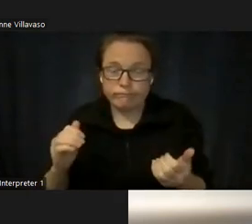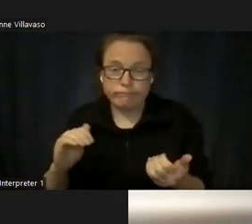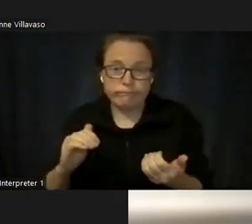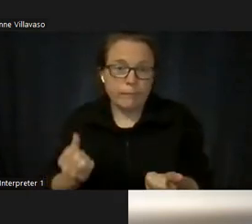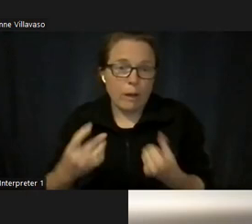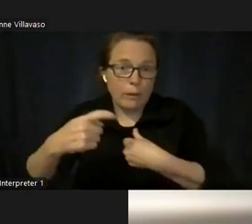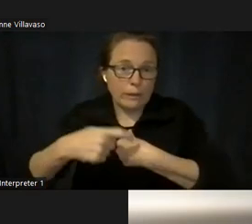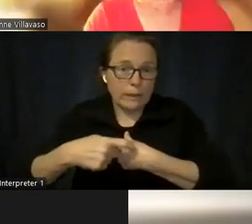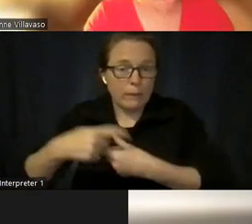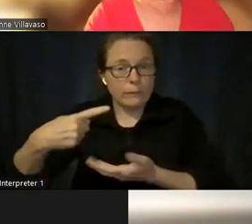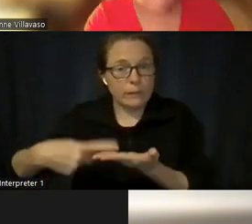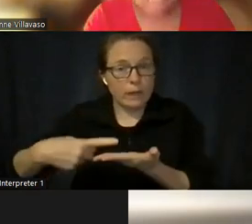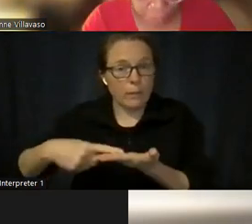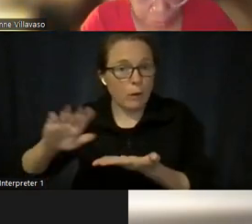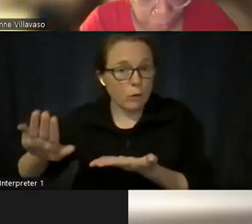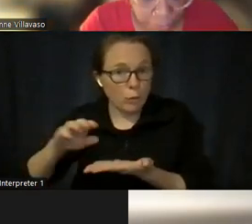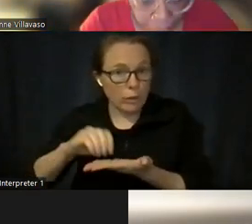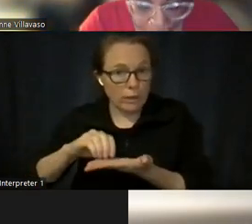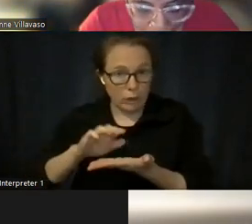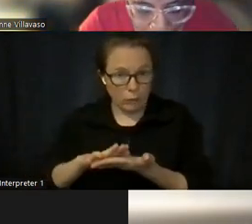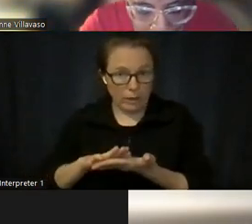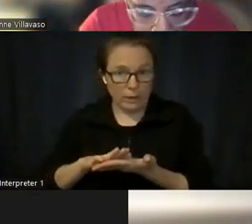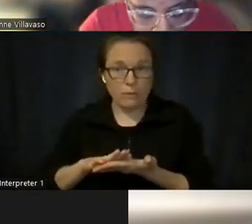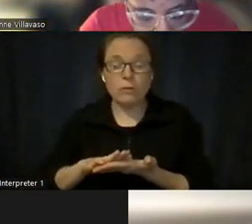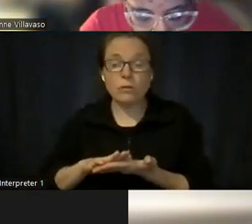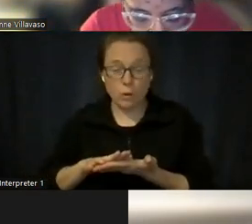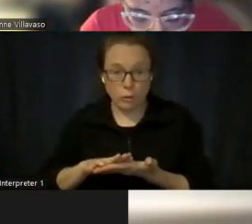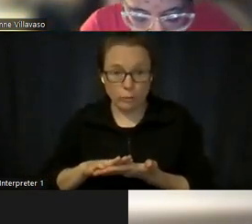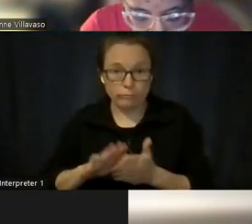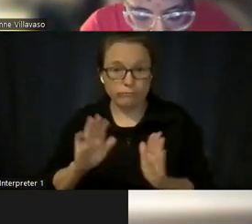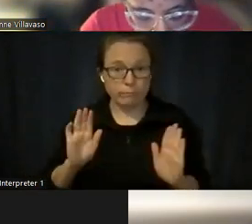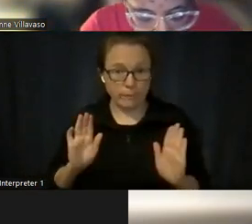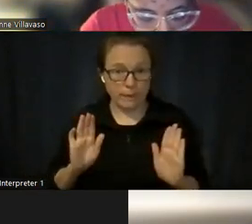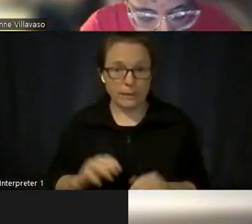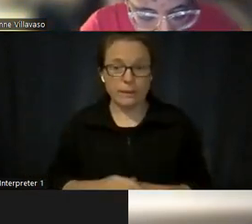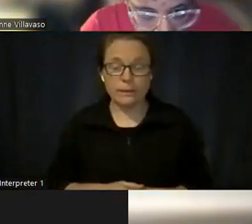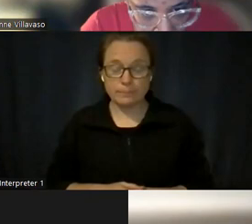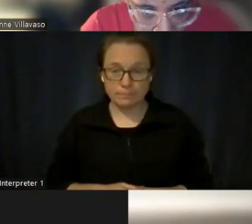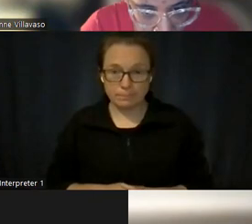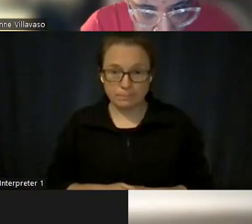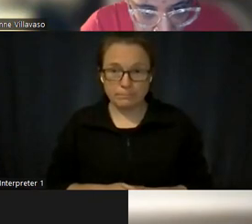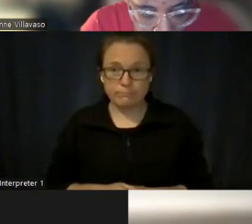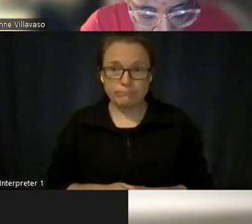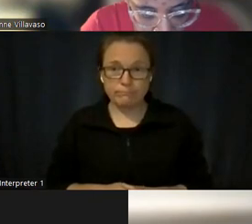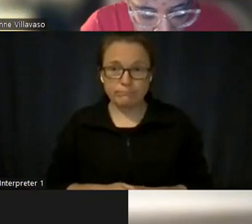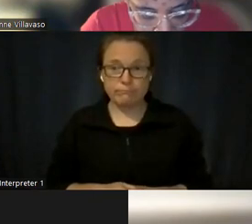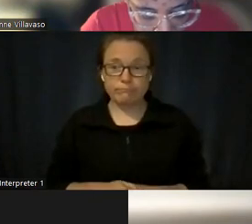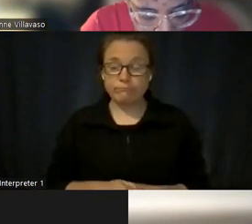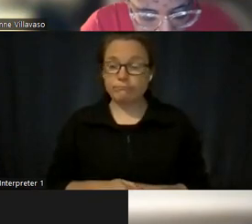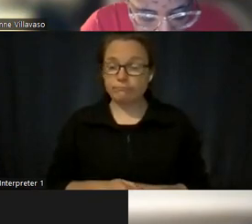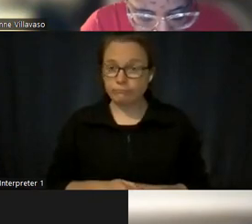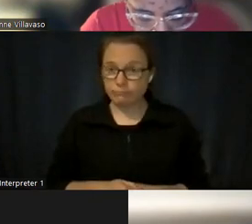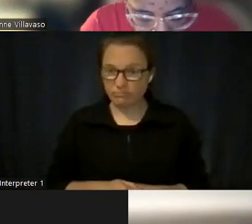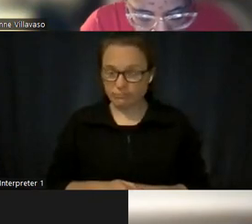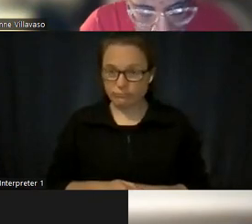under consideration. And that's really the only next step for this subcommittee. Just wanted to take the opportunity to